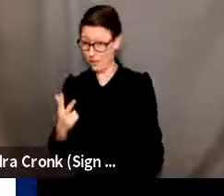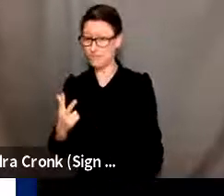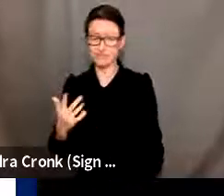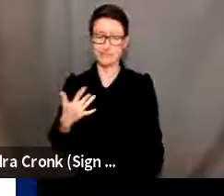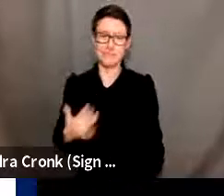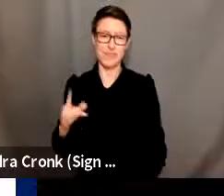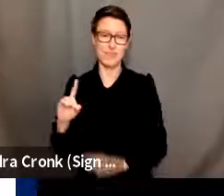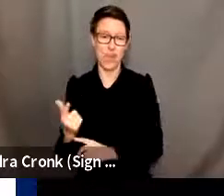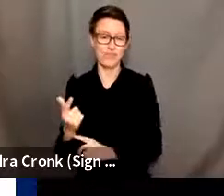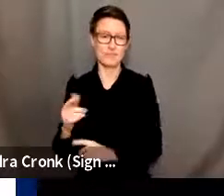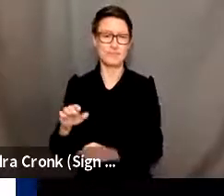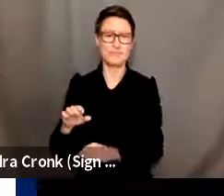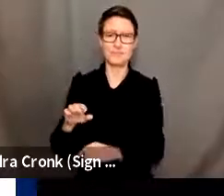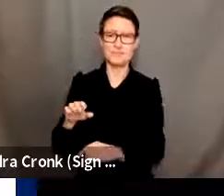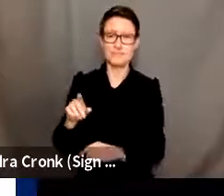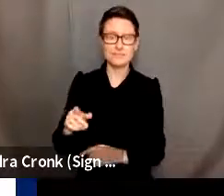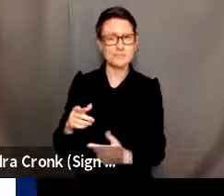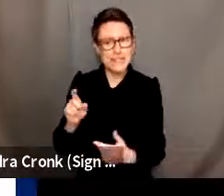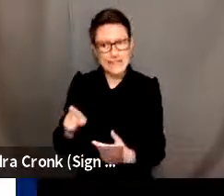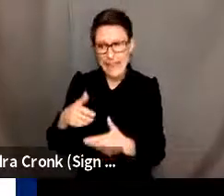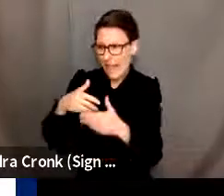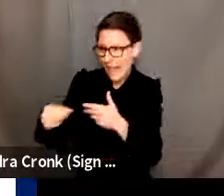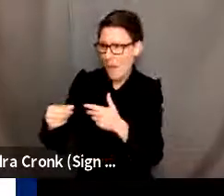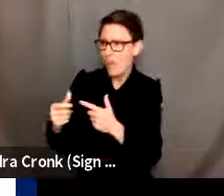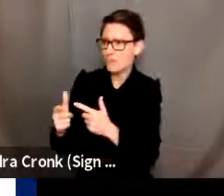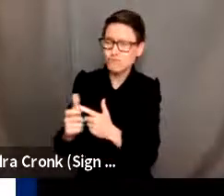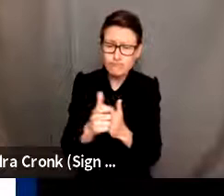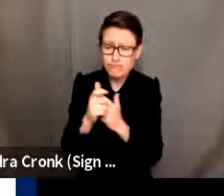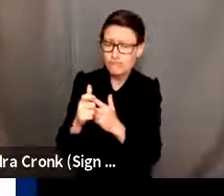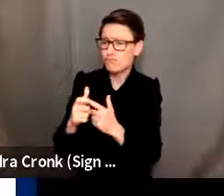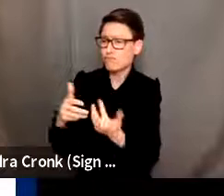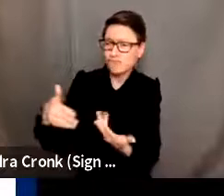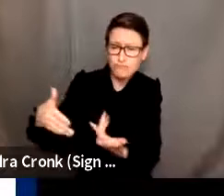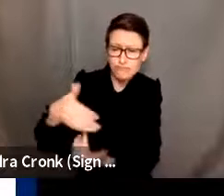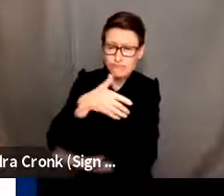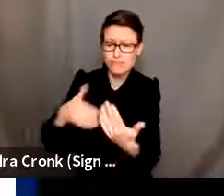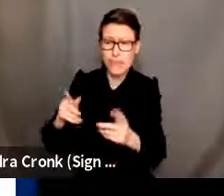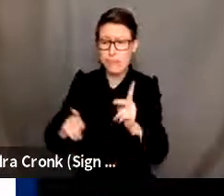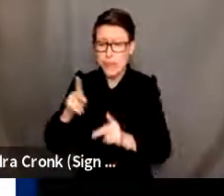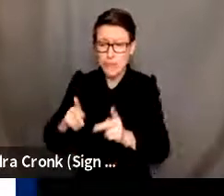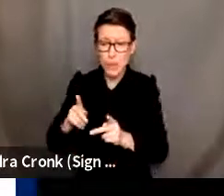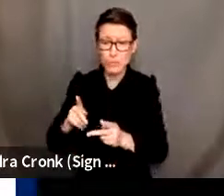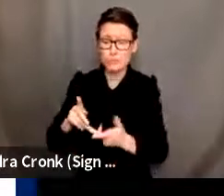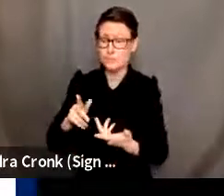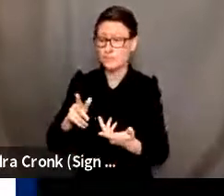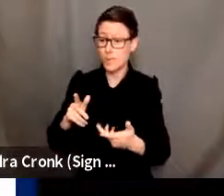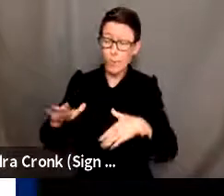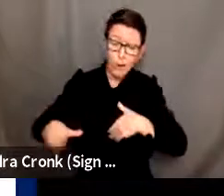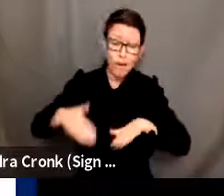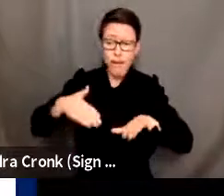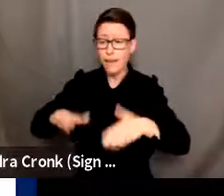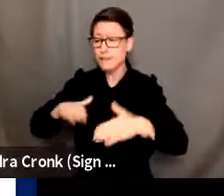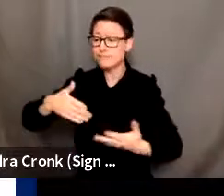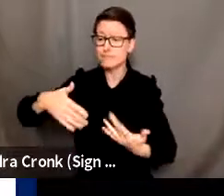of needs from being in the kennels to get out and have some time with people and a time to walk and get